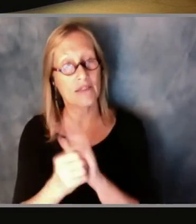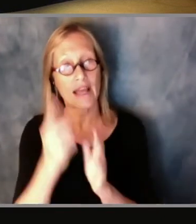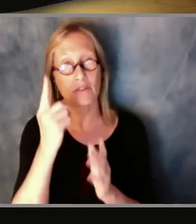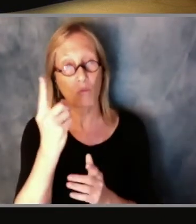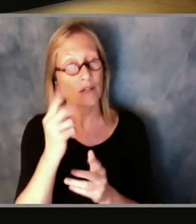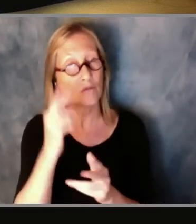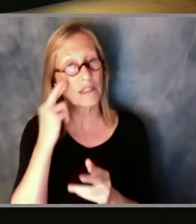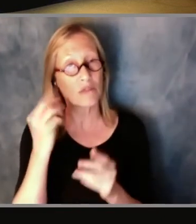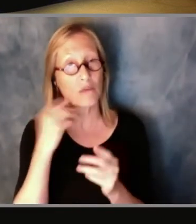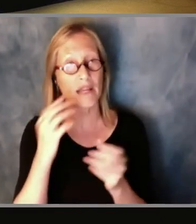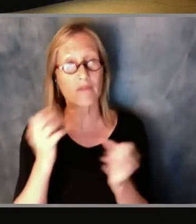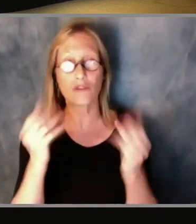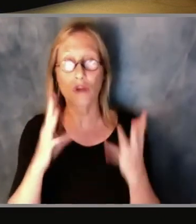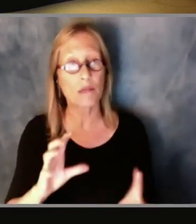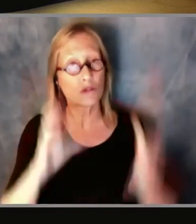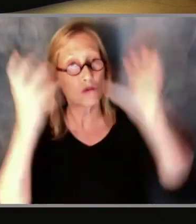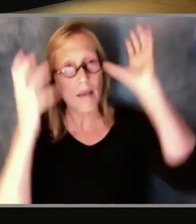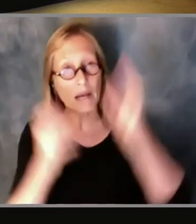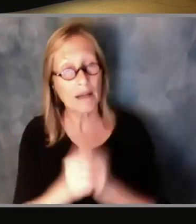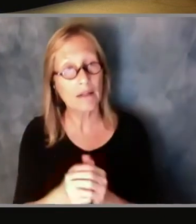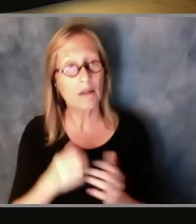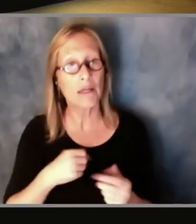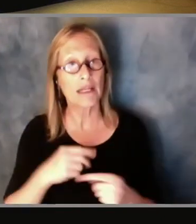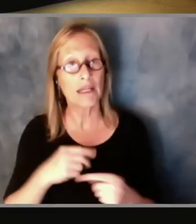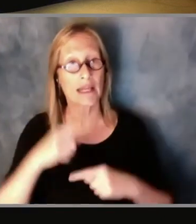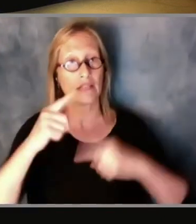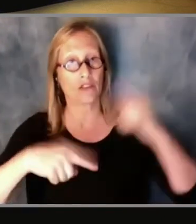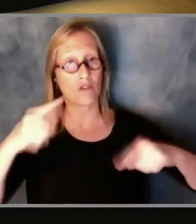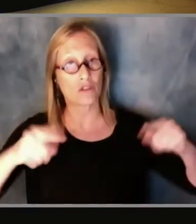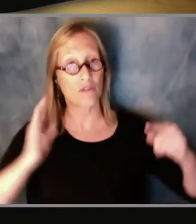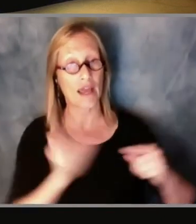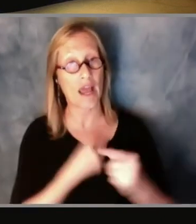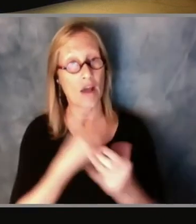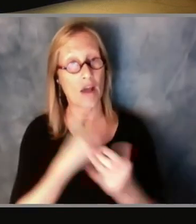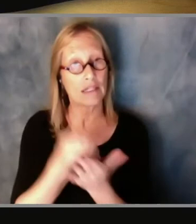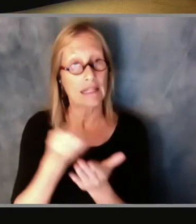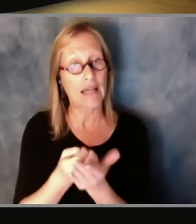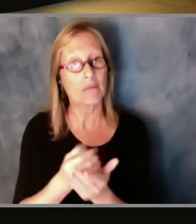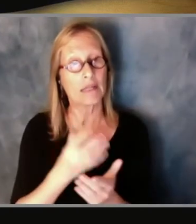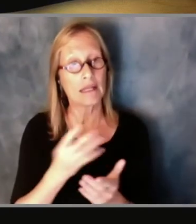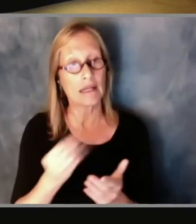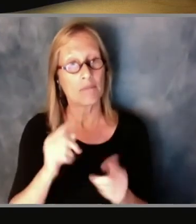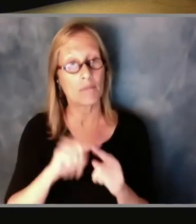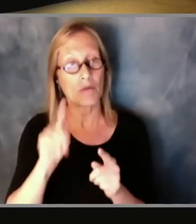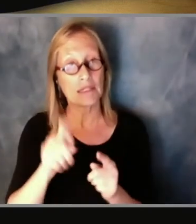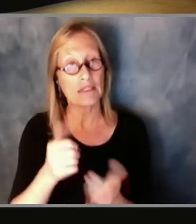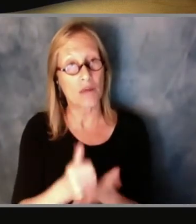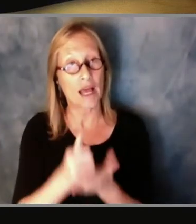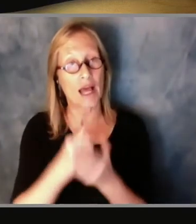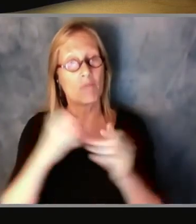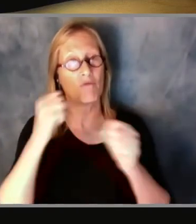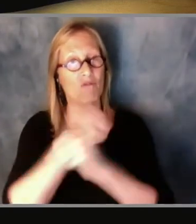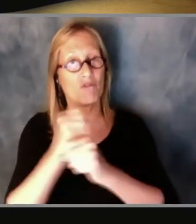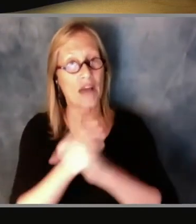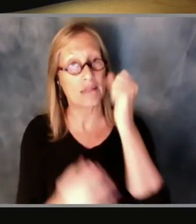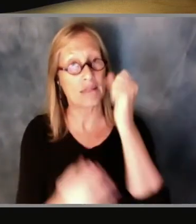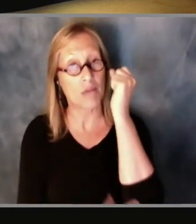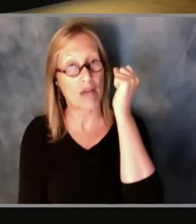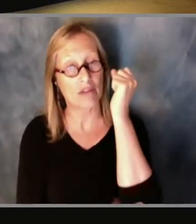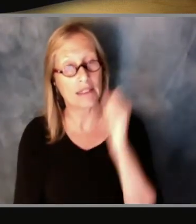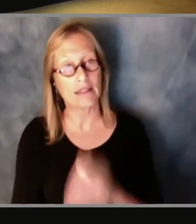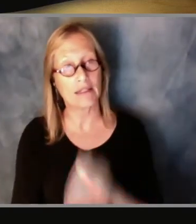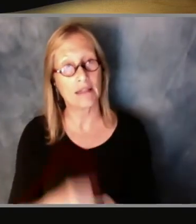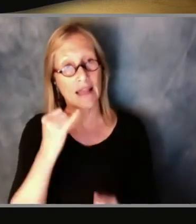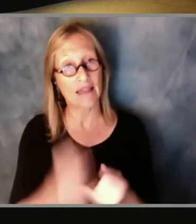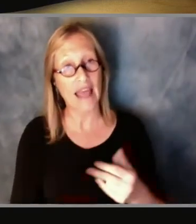we can do that through diversifying our economy. We can go over all the many ways, but help fighting poverty is huge. The last thing is the county can do a really